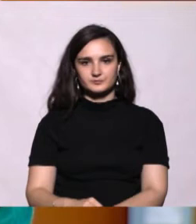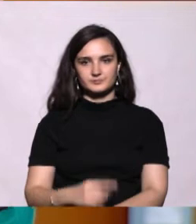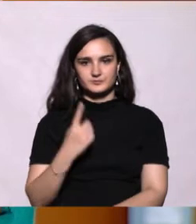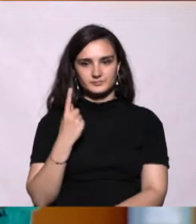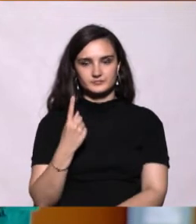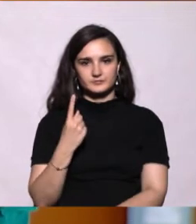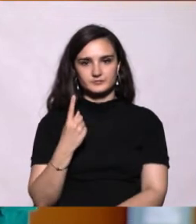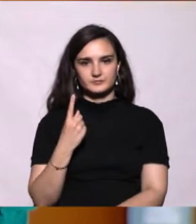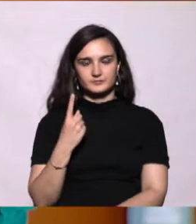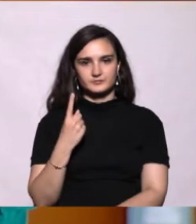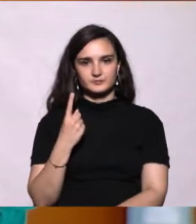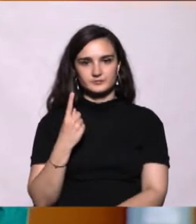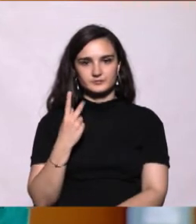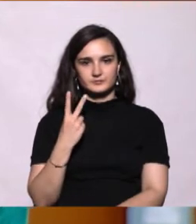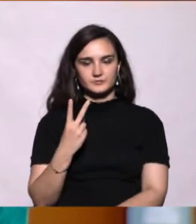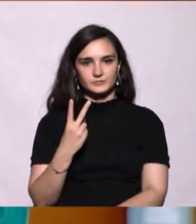One.